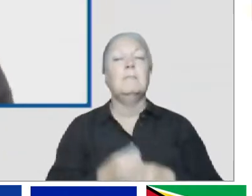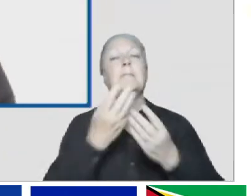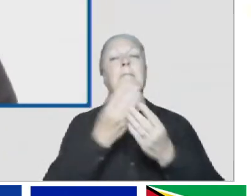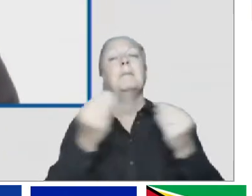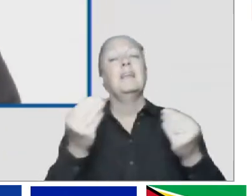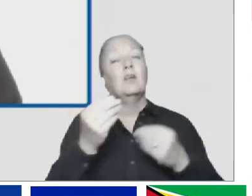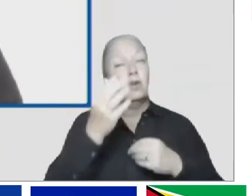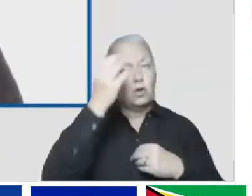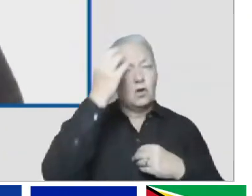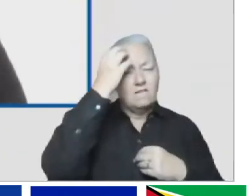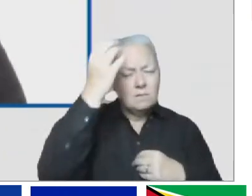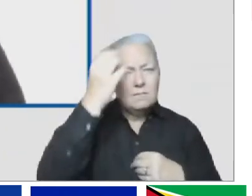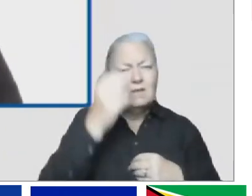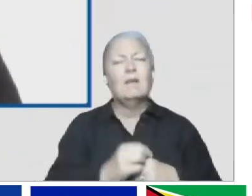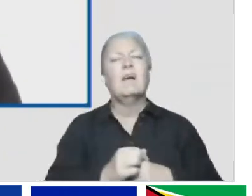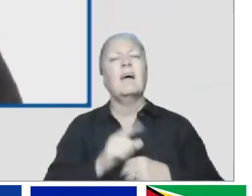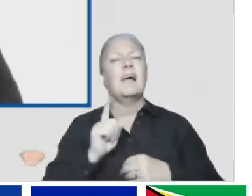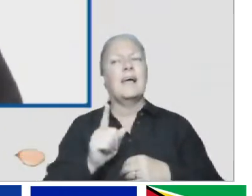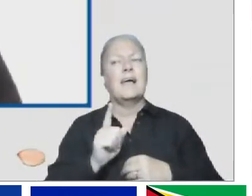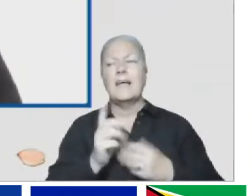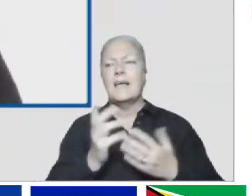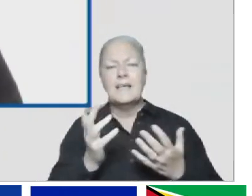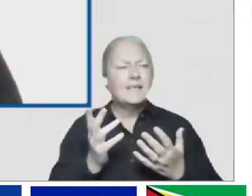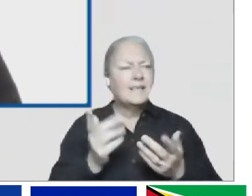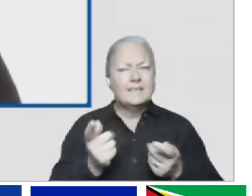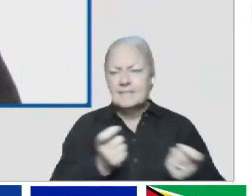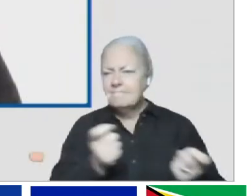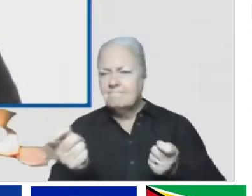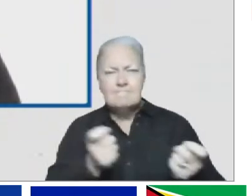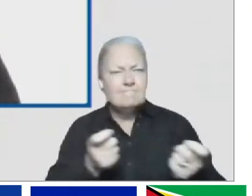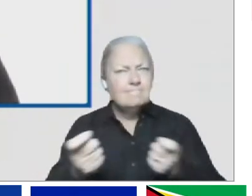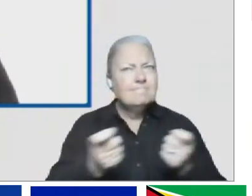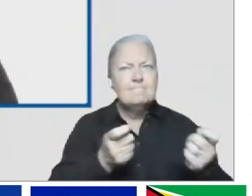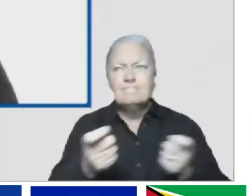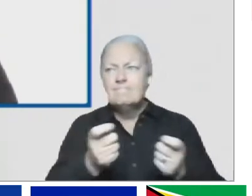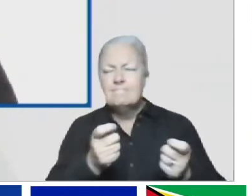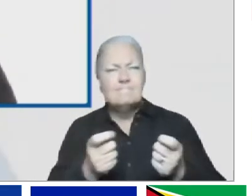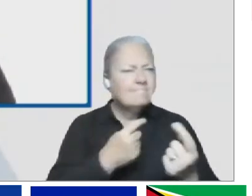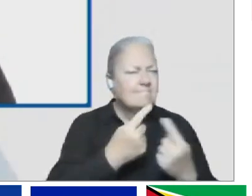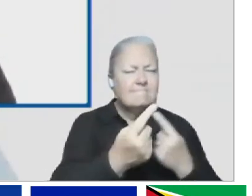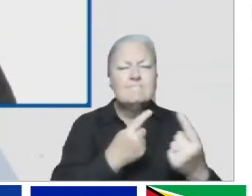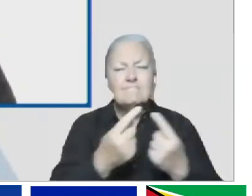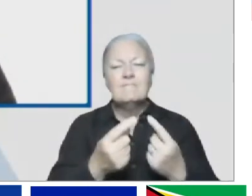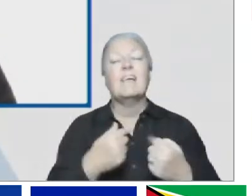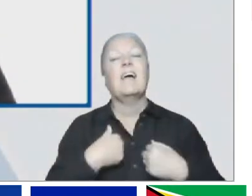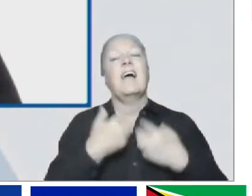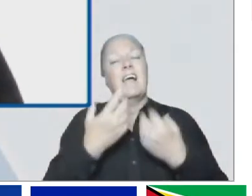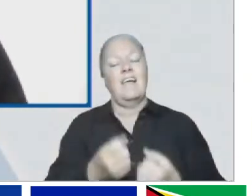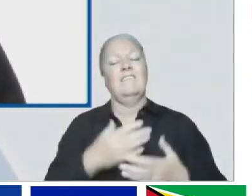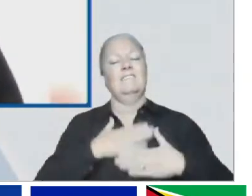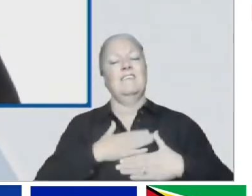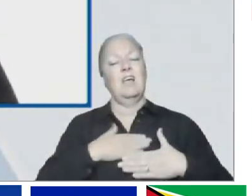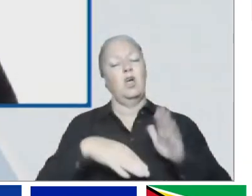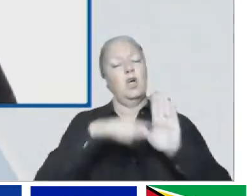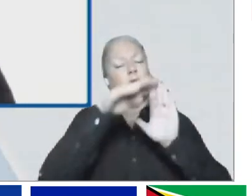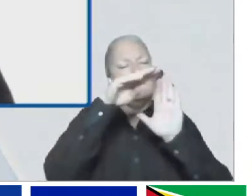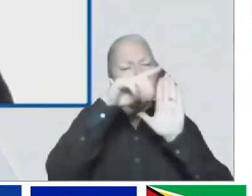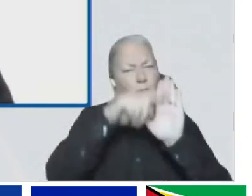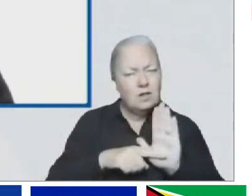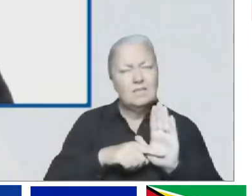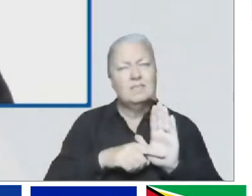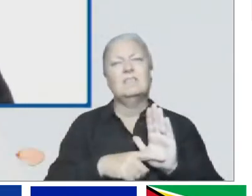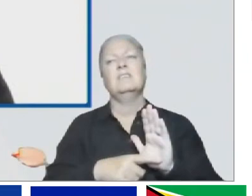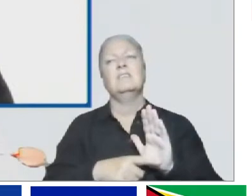were facilitated by existing policies, strategies, legal frameworks, and other arrangements